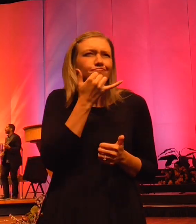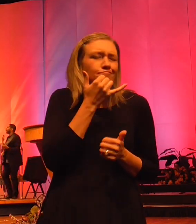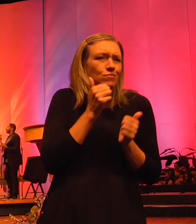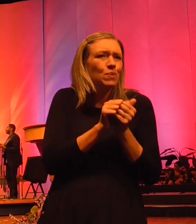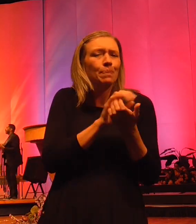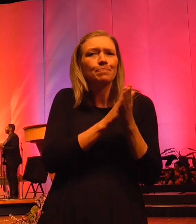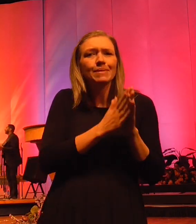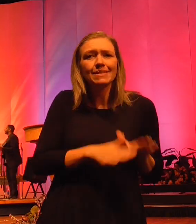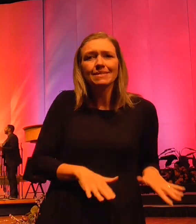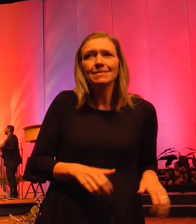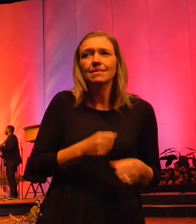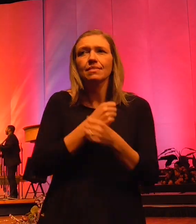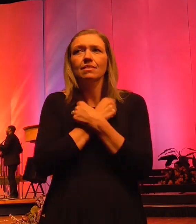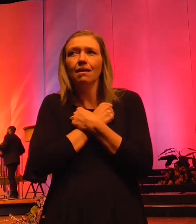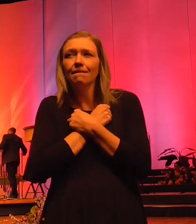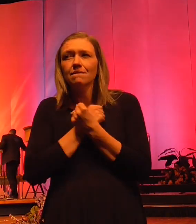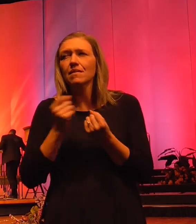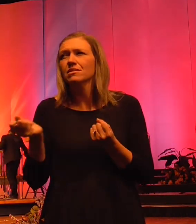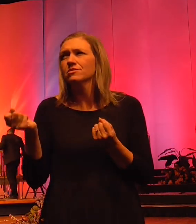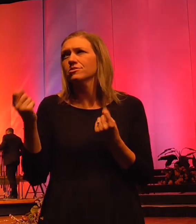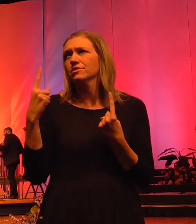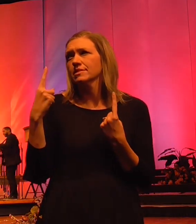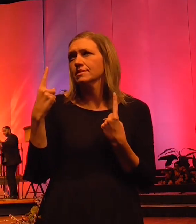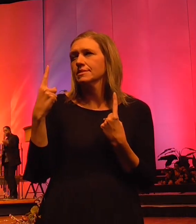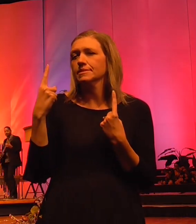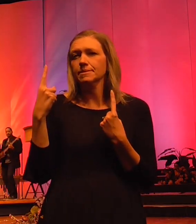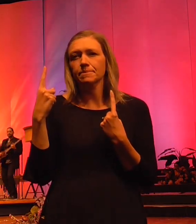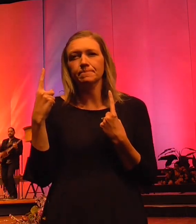funny about peace, love, and understanding?